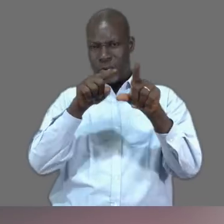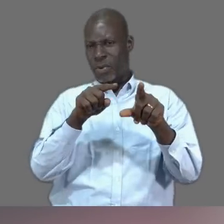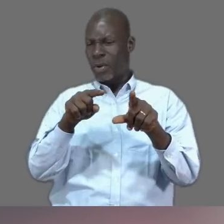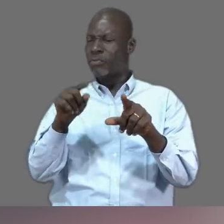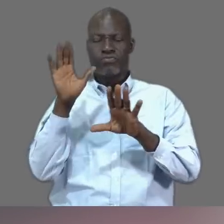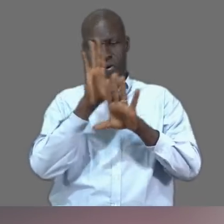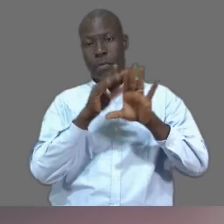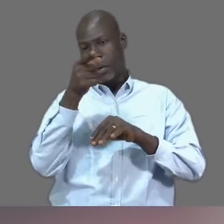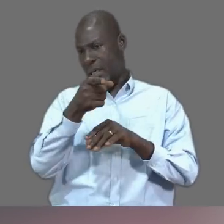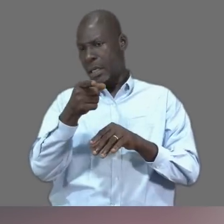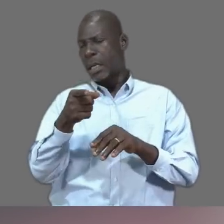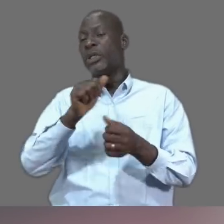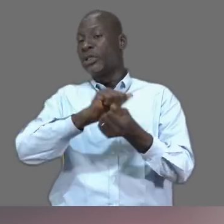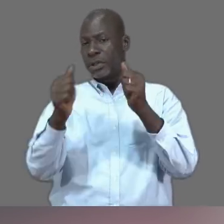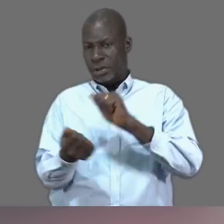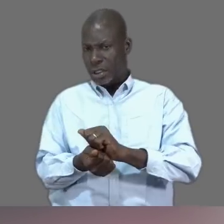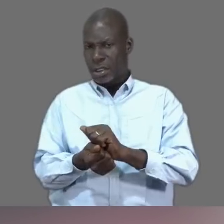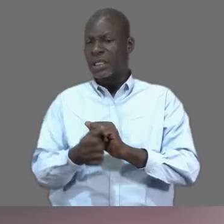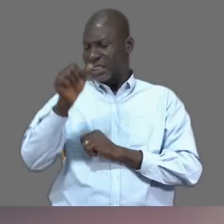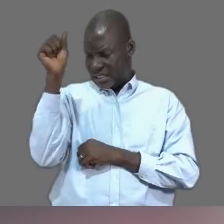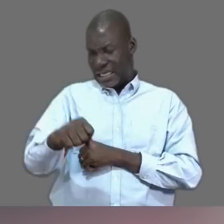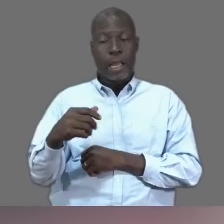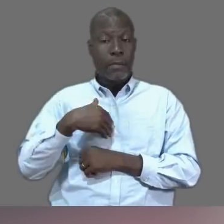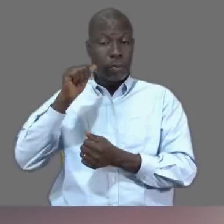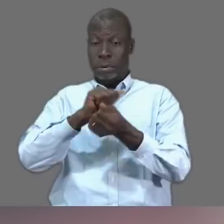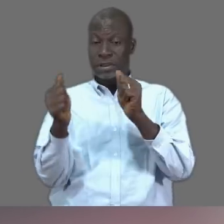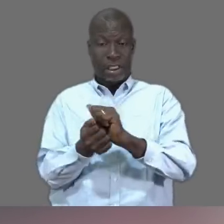knuckle, because baby, I a church up one, and one is son.